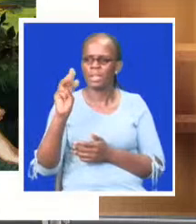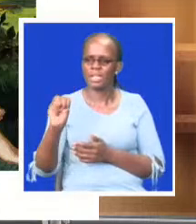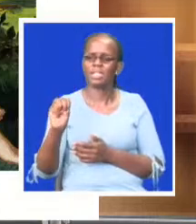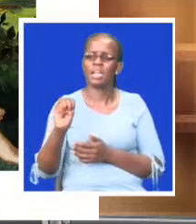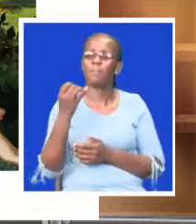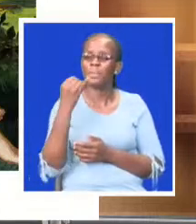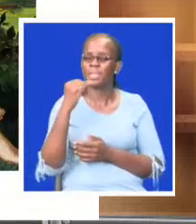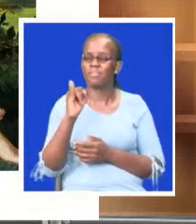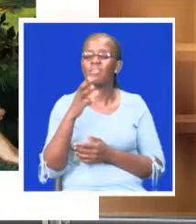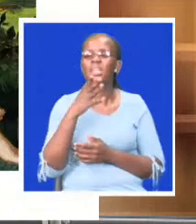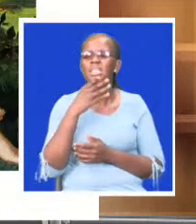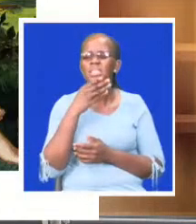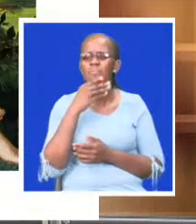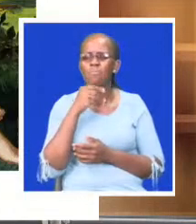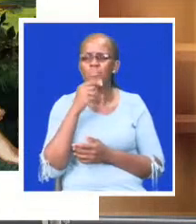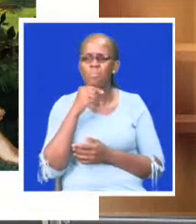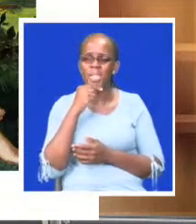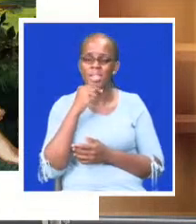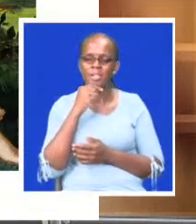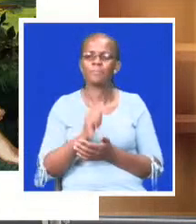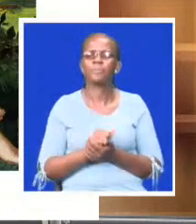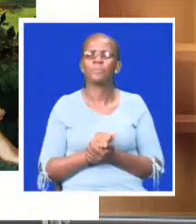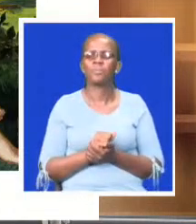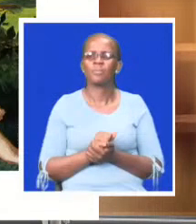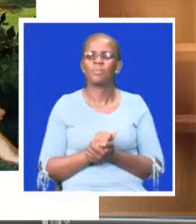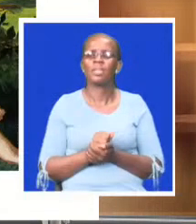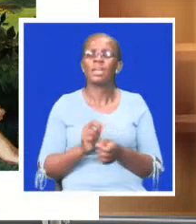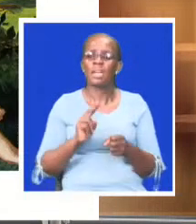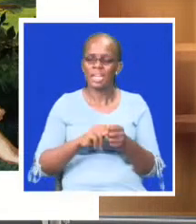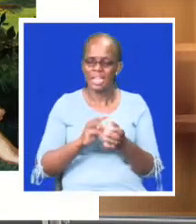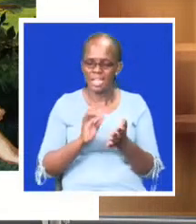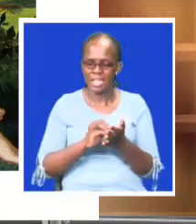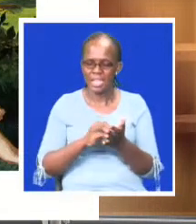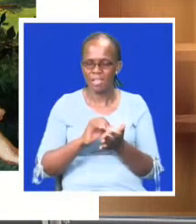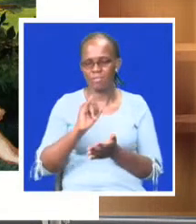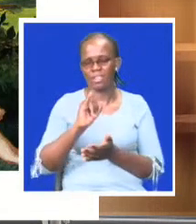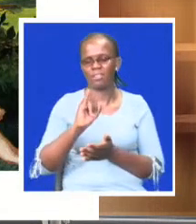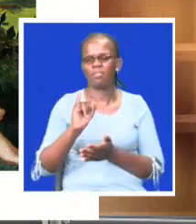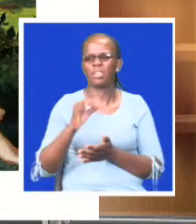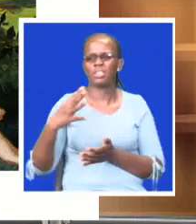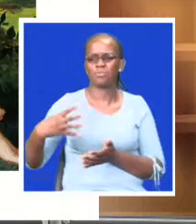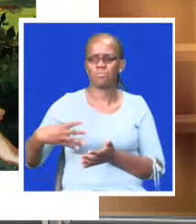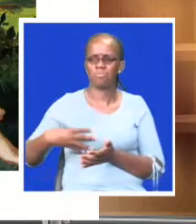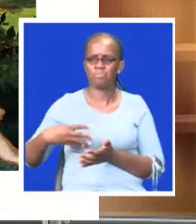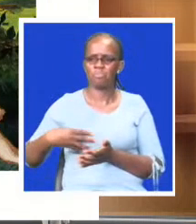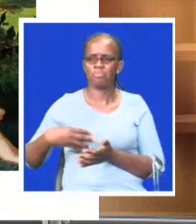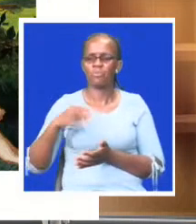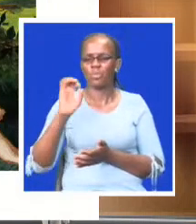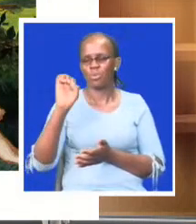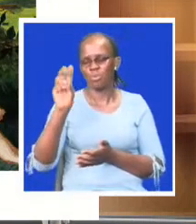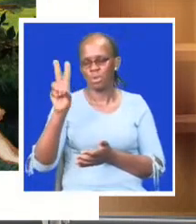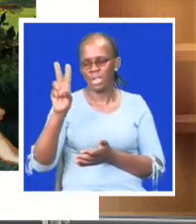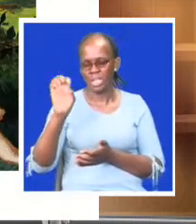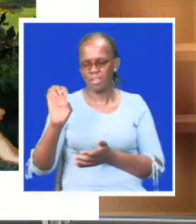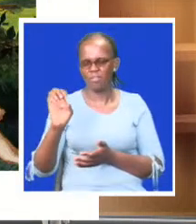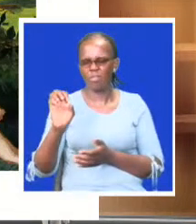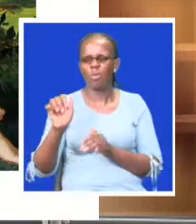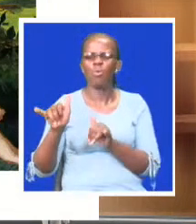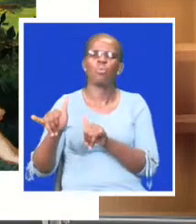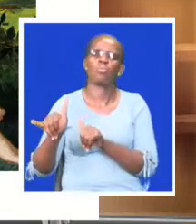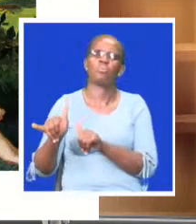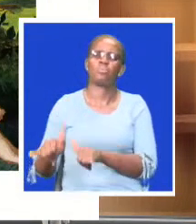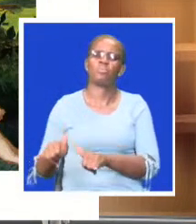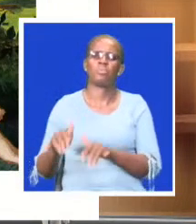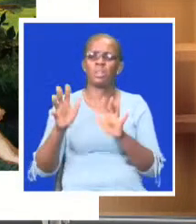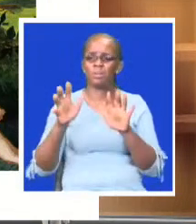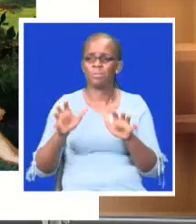first people God created were Adam and Eve. And he put them in the Garden of Eden so that they